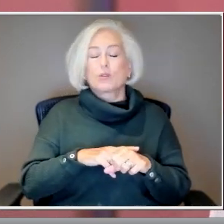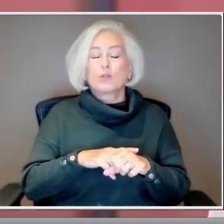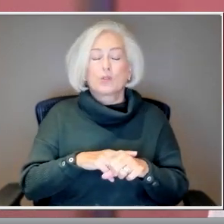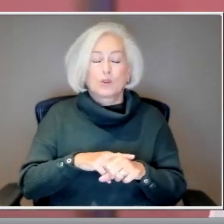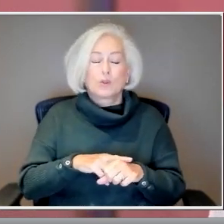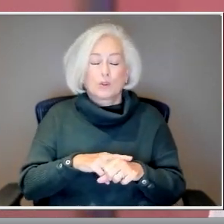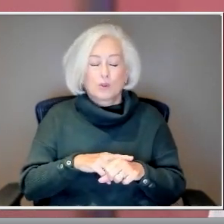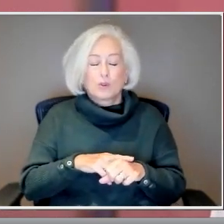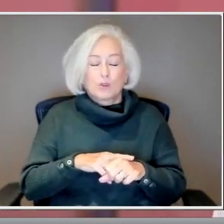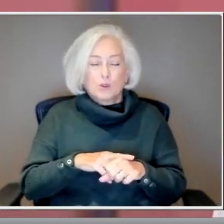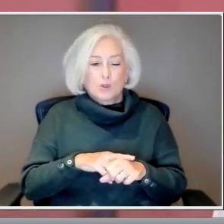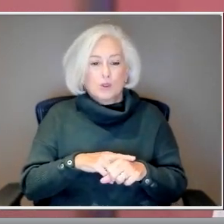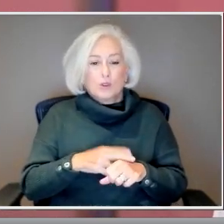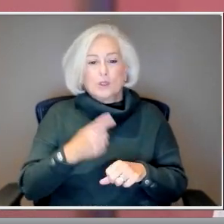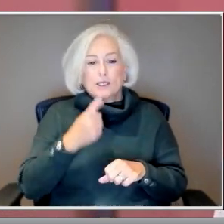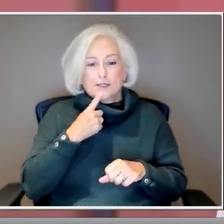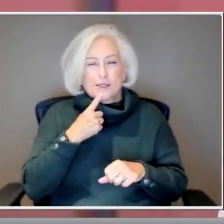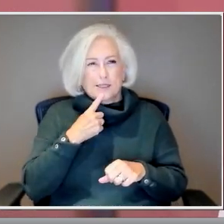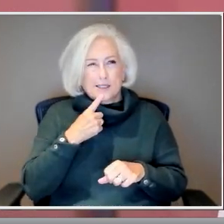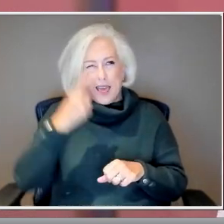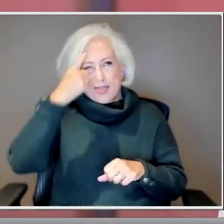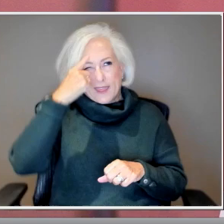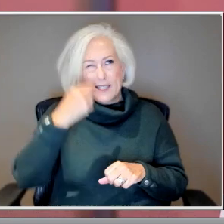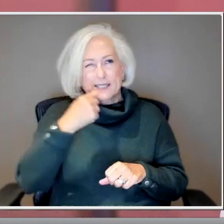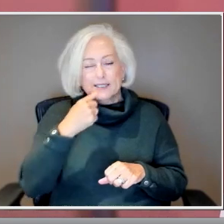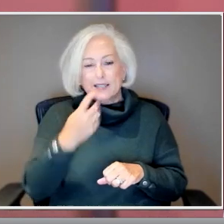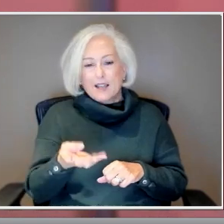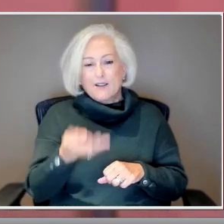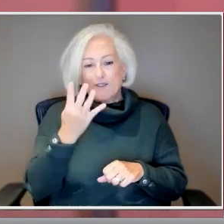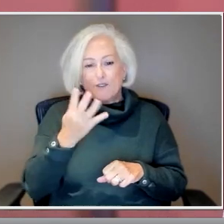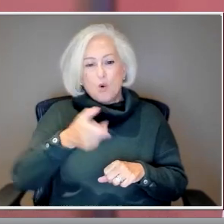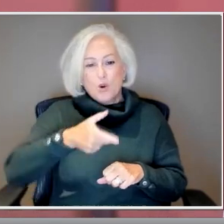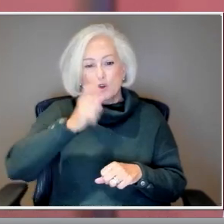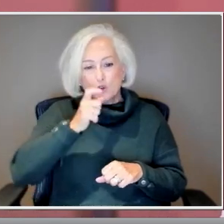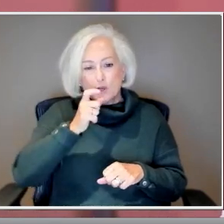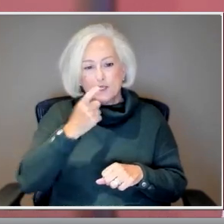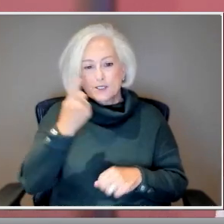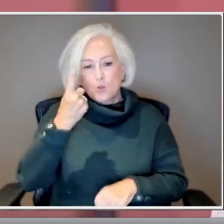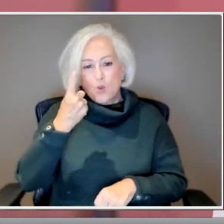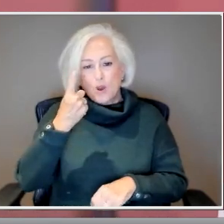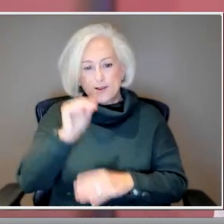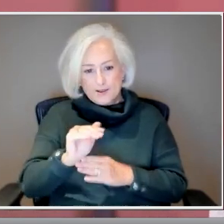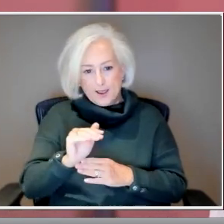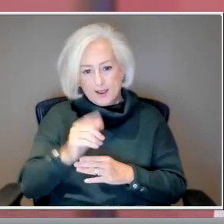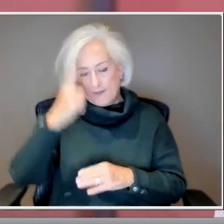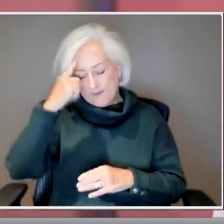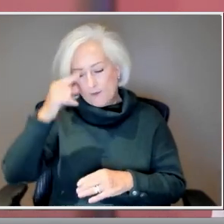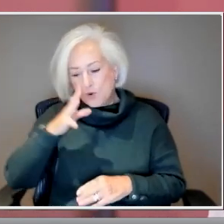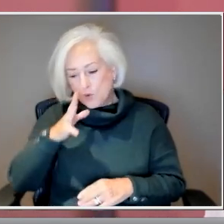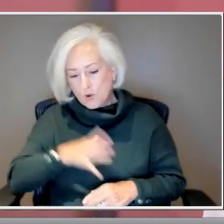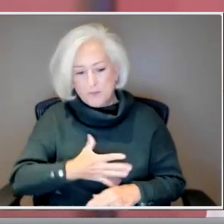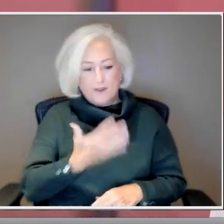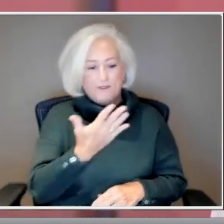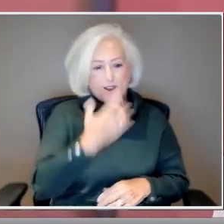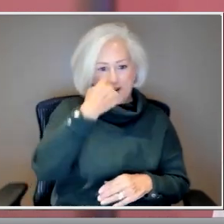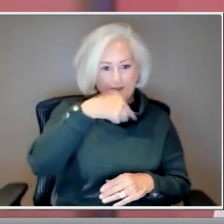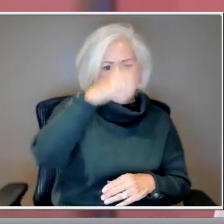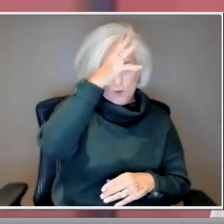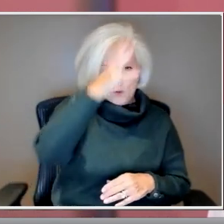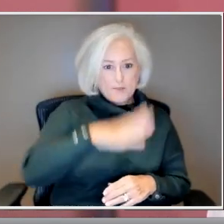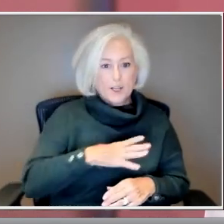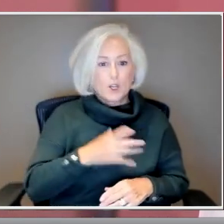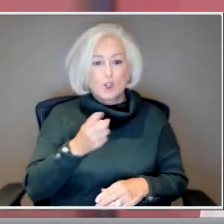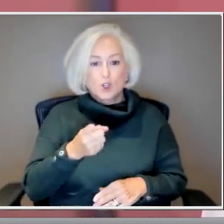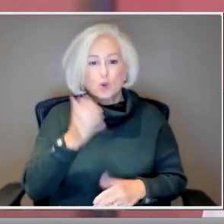definition was 4 drinks in one sitting for a woman and 5 in a man, you will likely just have it. You'll have the